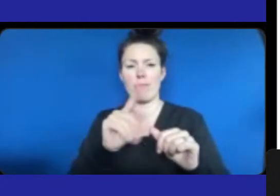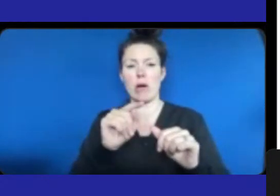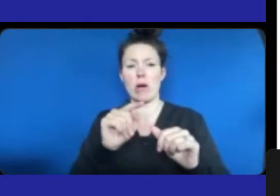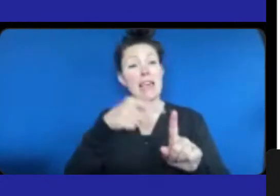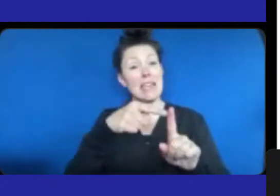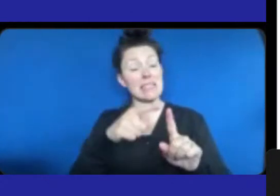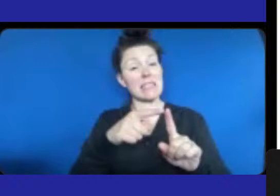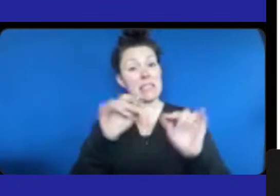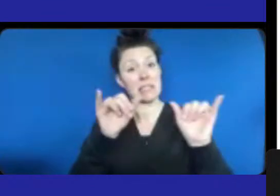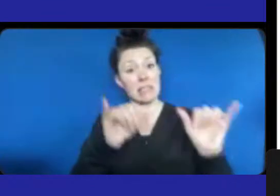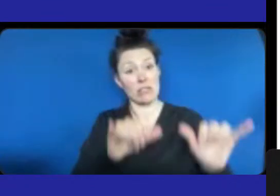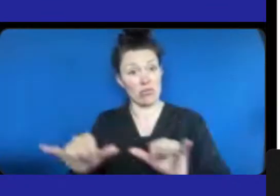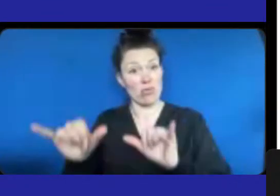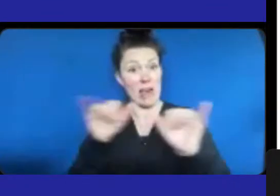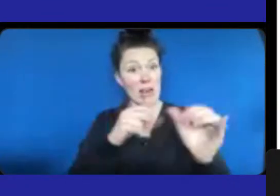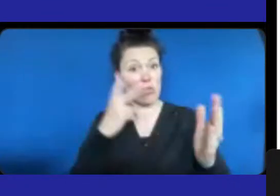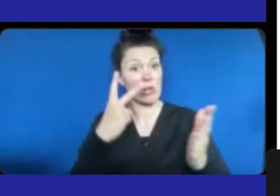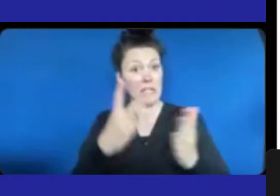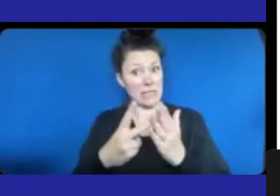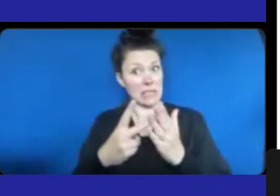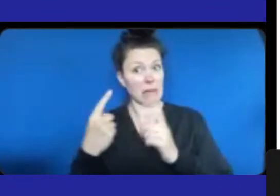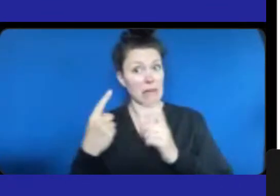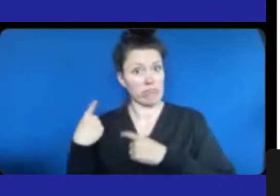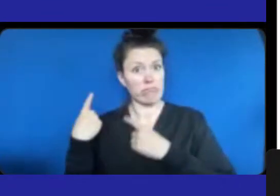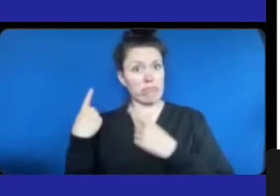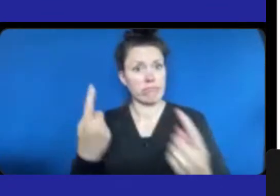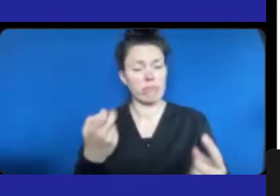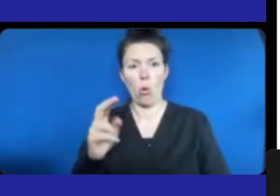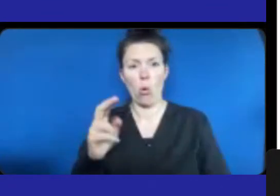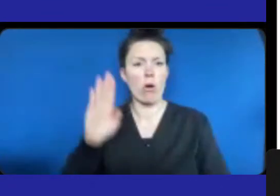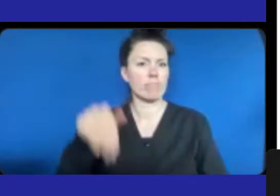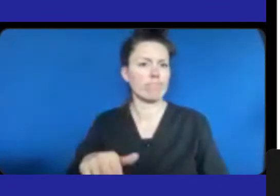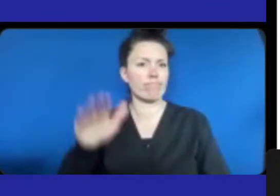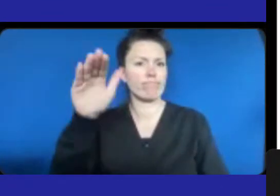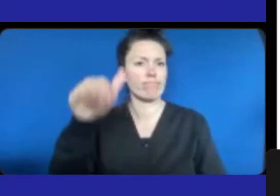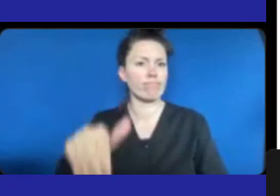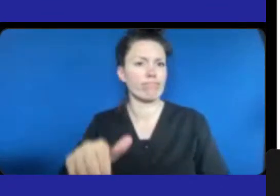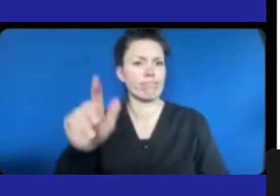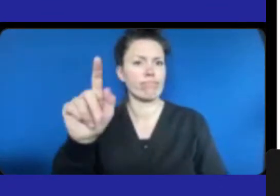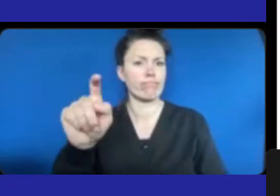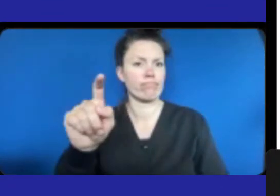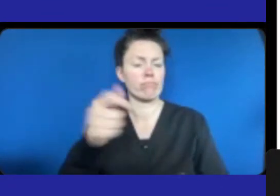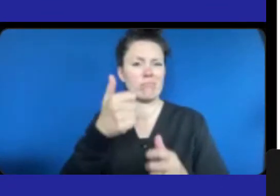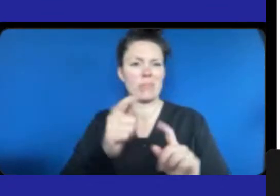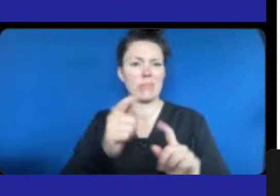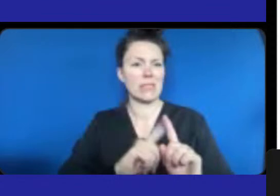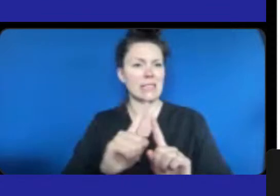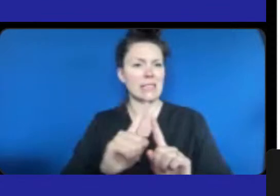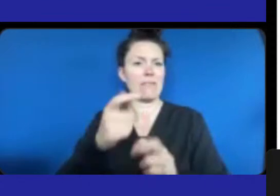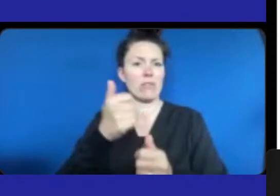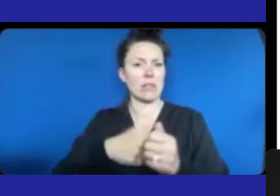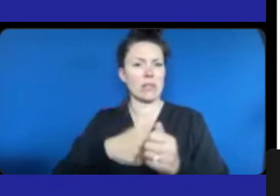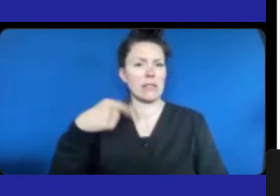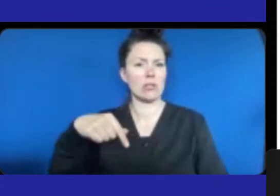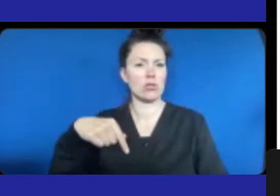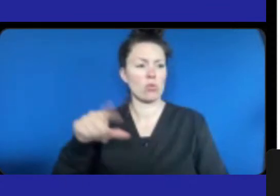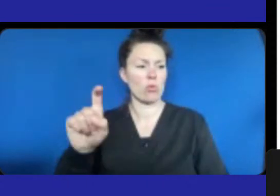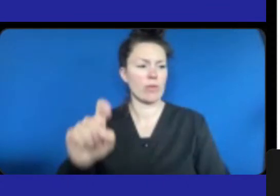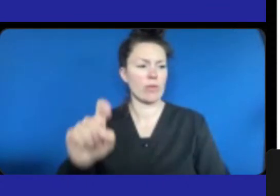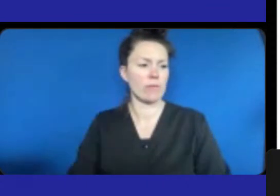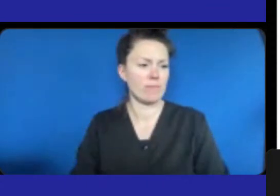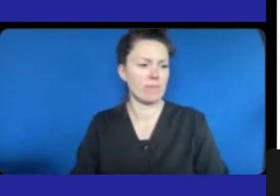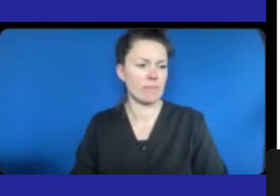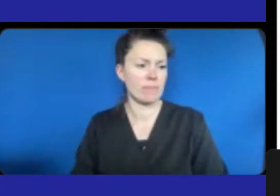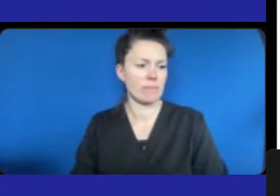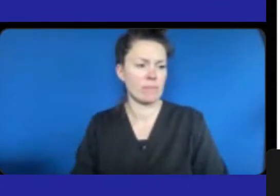this a trend that you're seeing continue, or is it kind of up and down in different quarters? Or are we taking a look